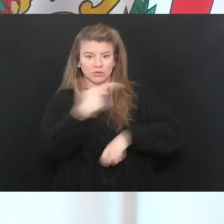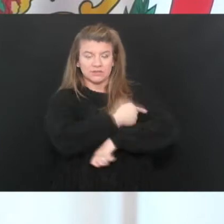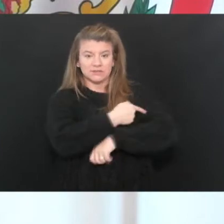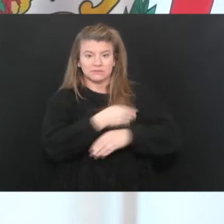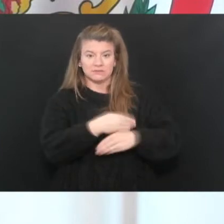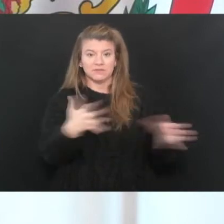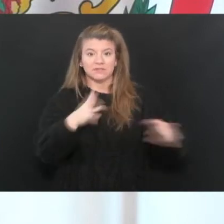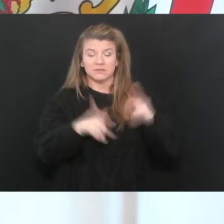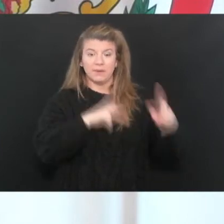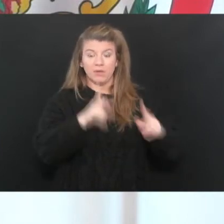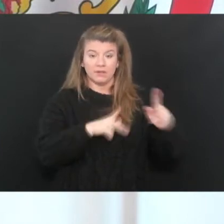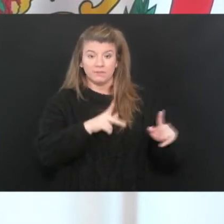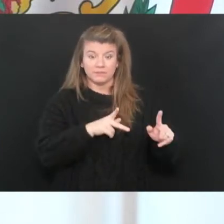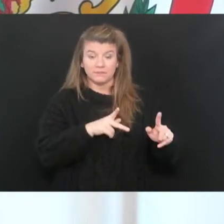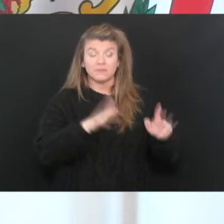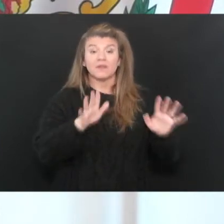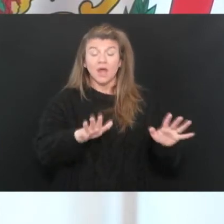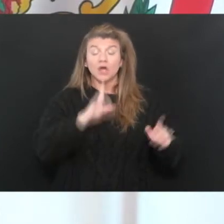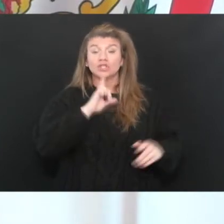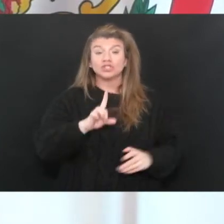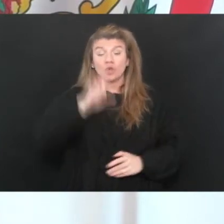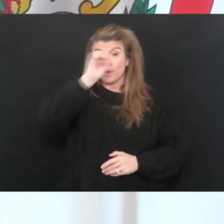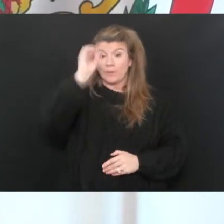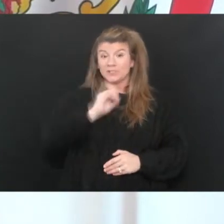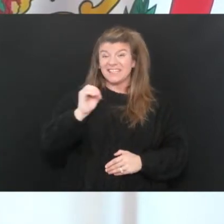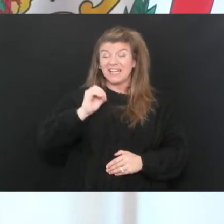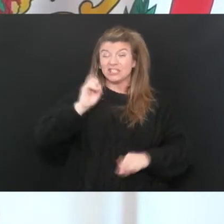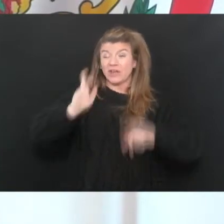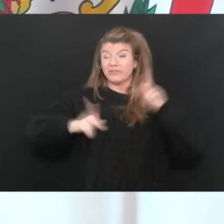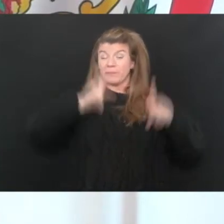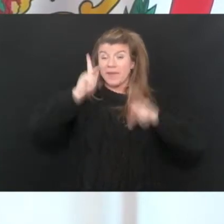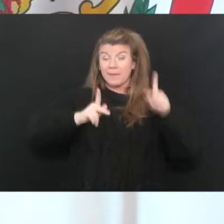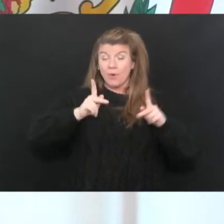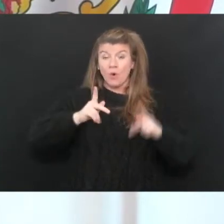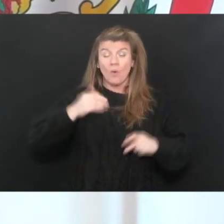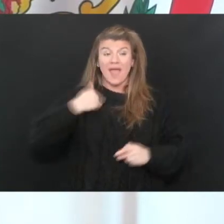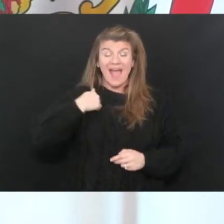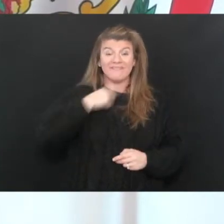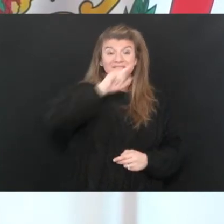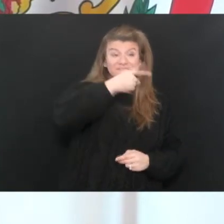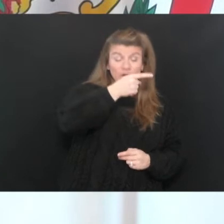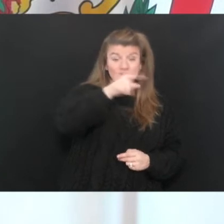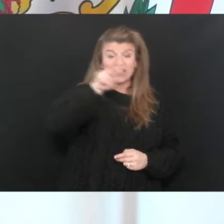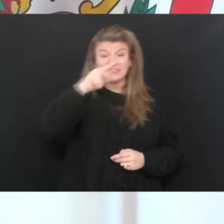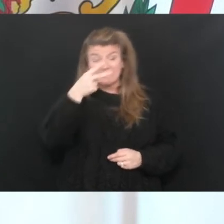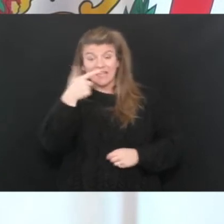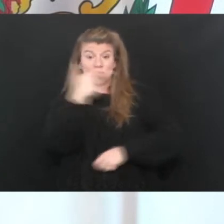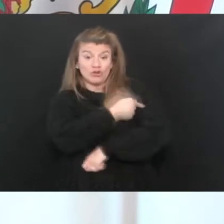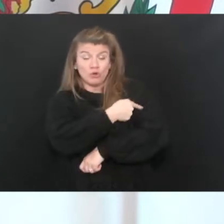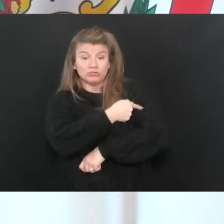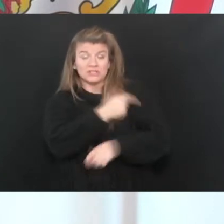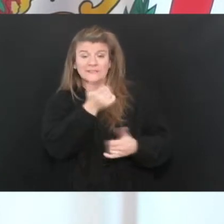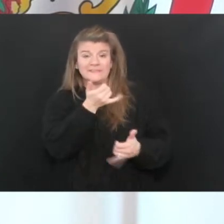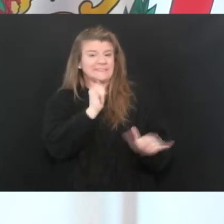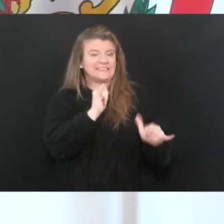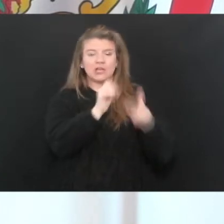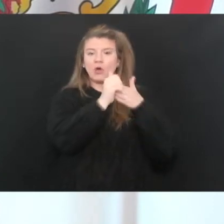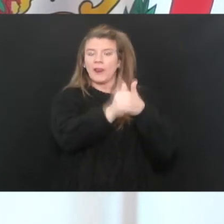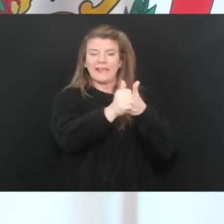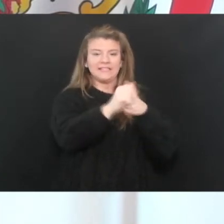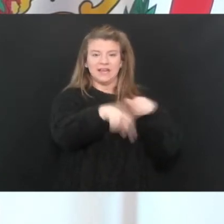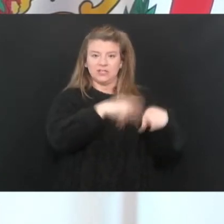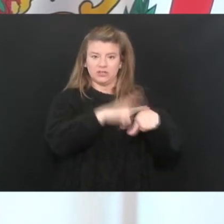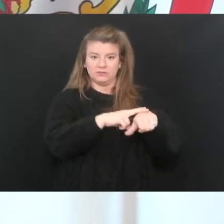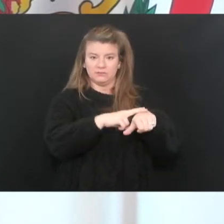people. So the percentage of people that we have first and second doses still leads in every